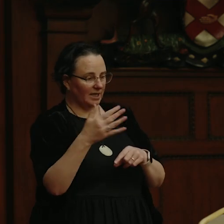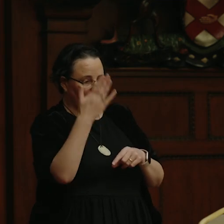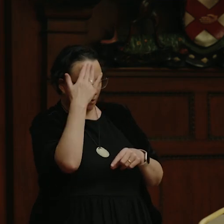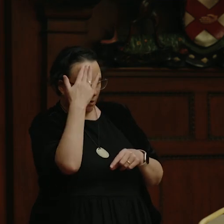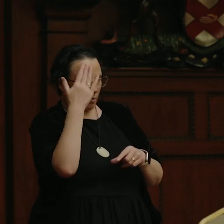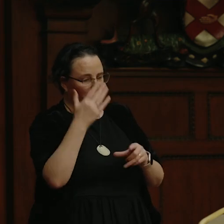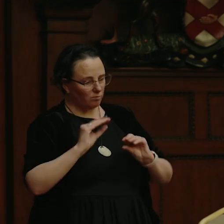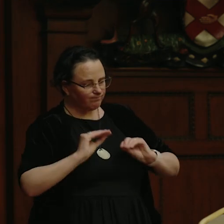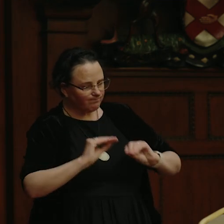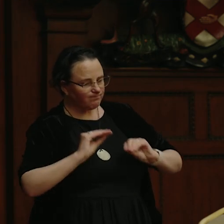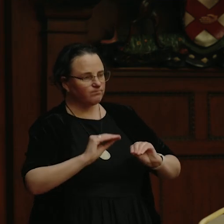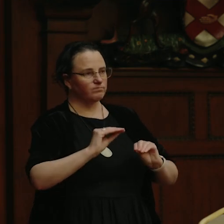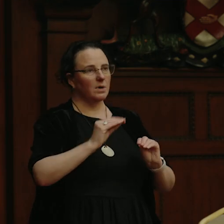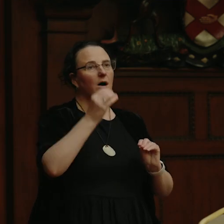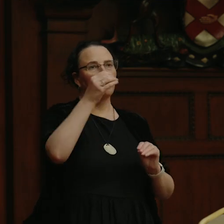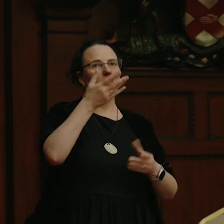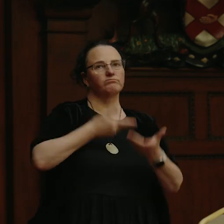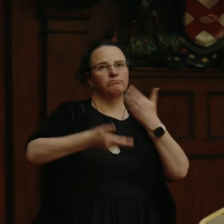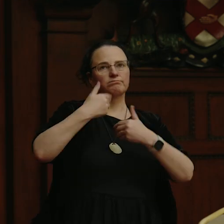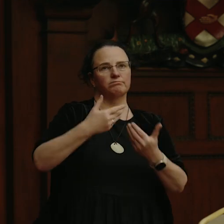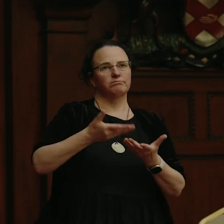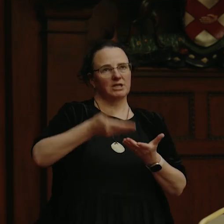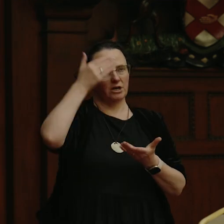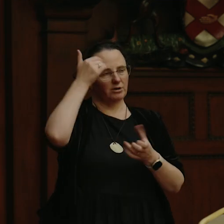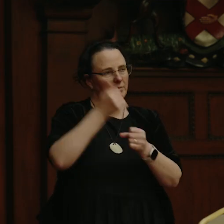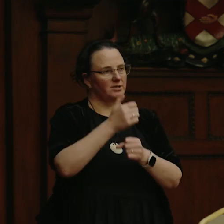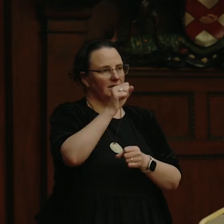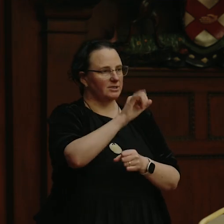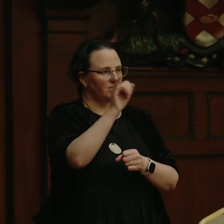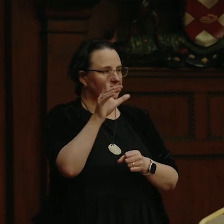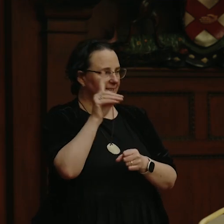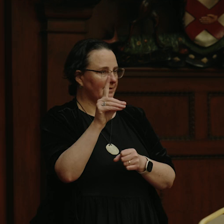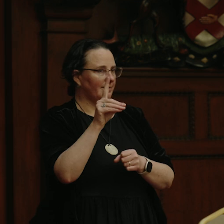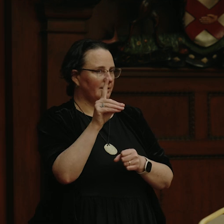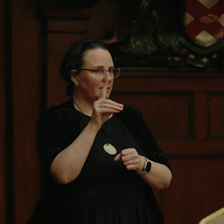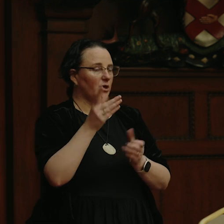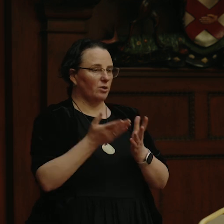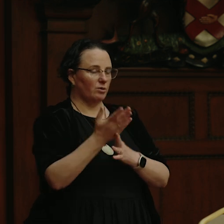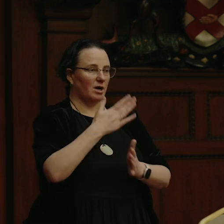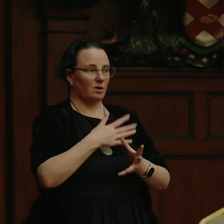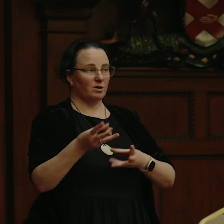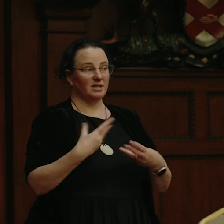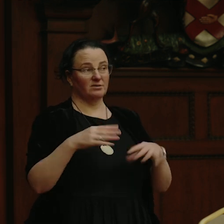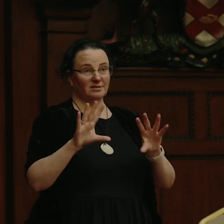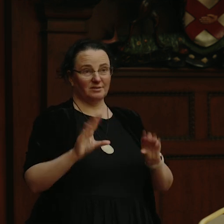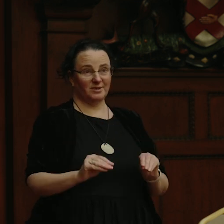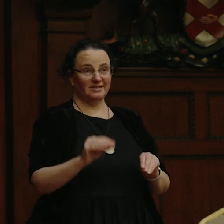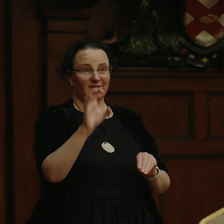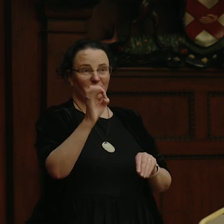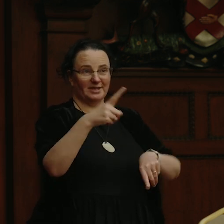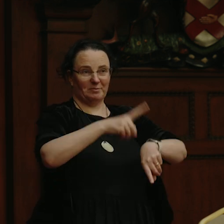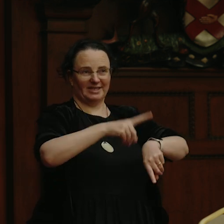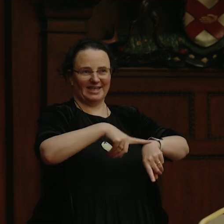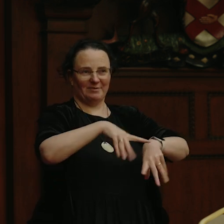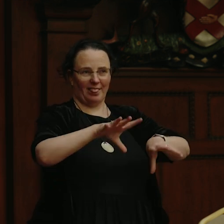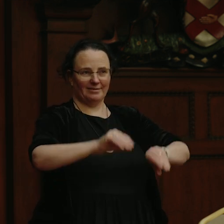those educational interventions through this work here. So I think I'll just leave it there. Owen is telling me my time